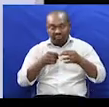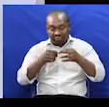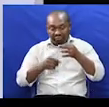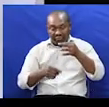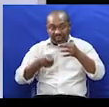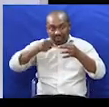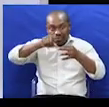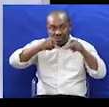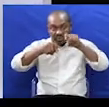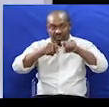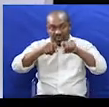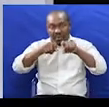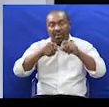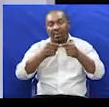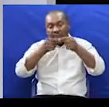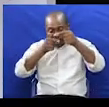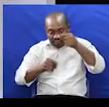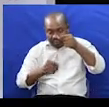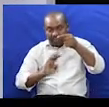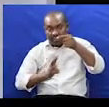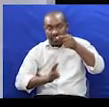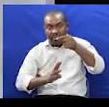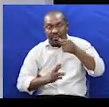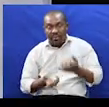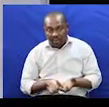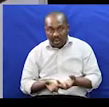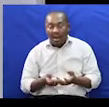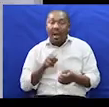process of adding